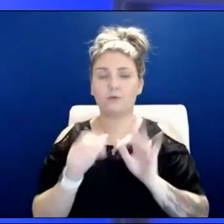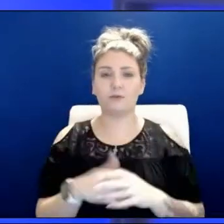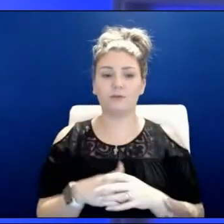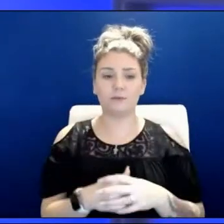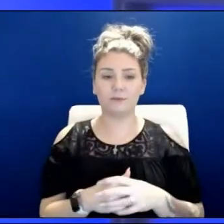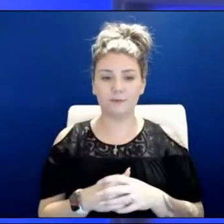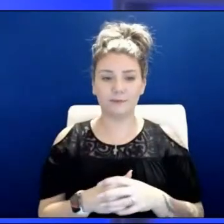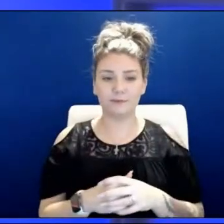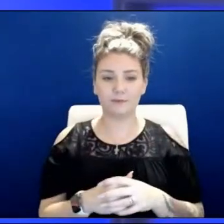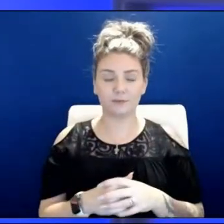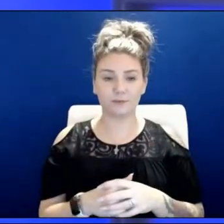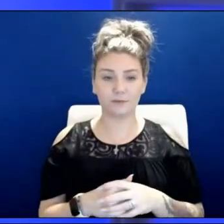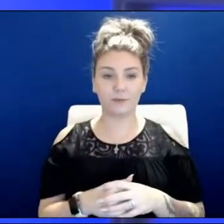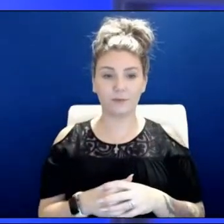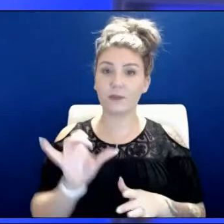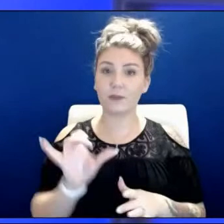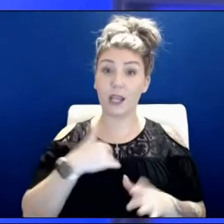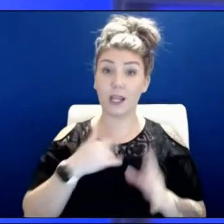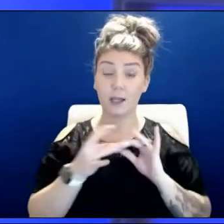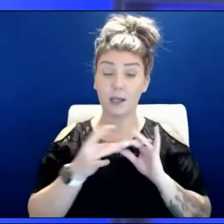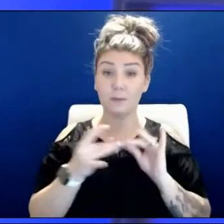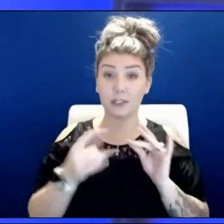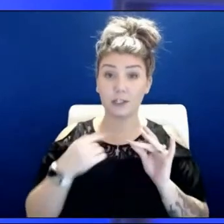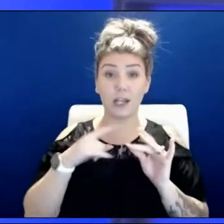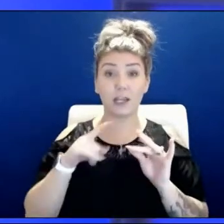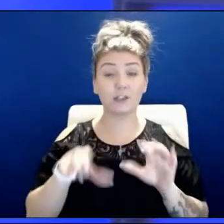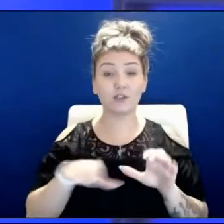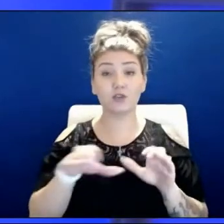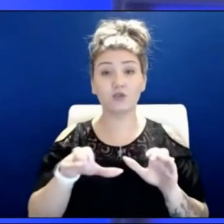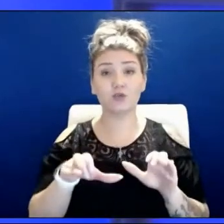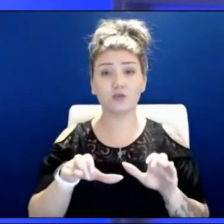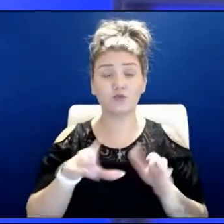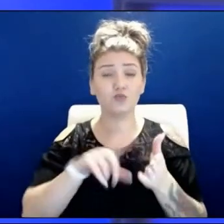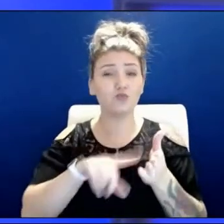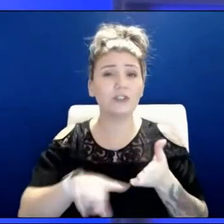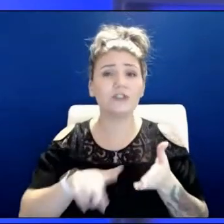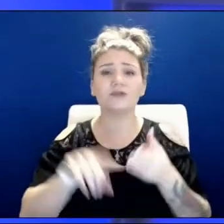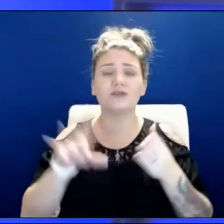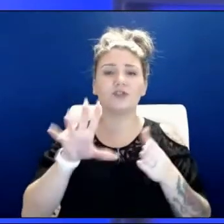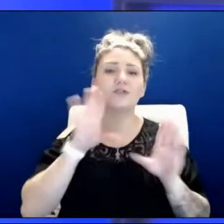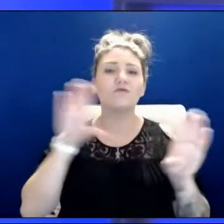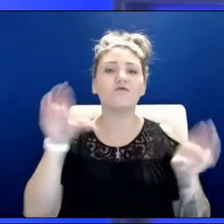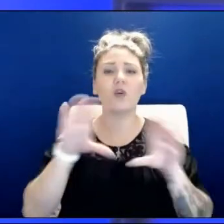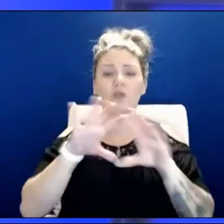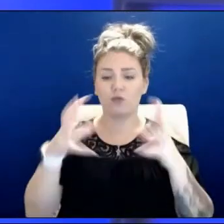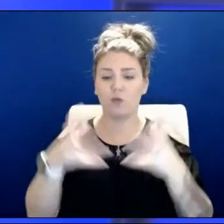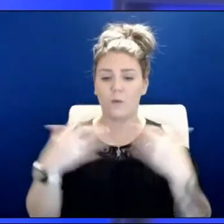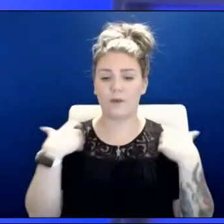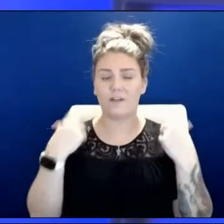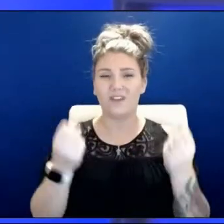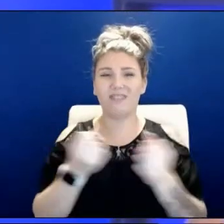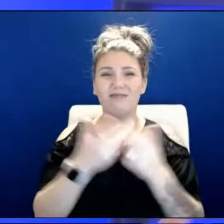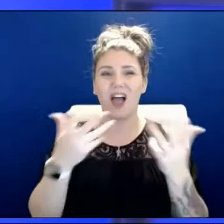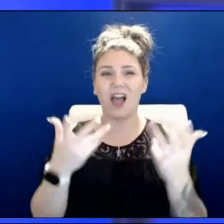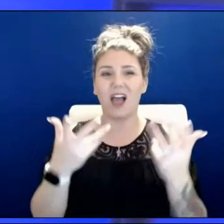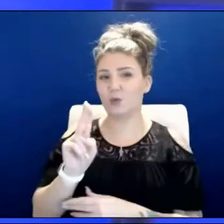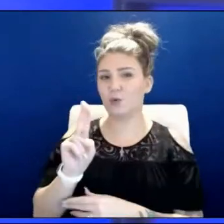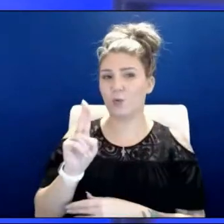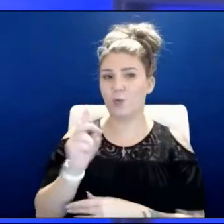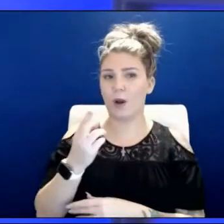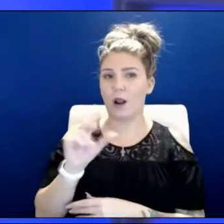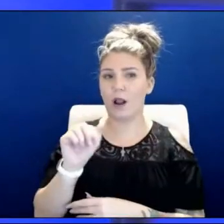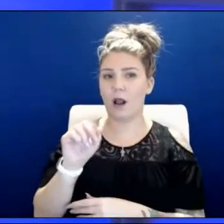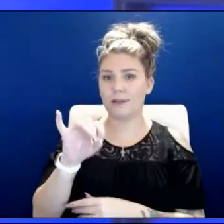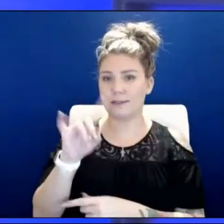As I said, I do research largely focused around global health, a lot of it in Uganda. And, so it's certainly a